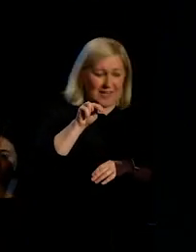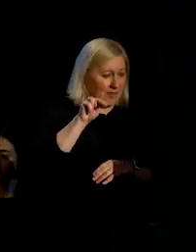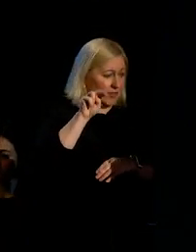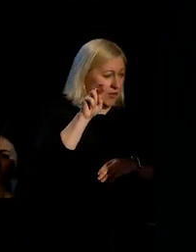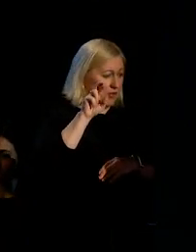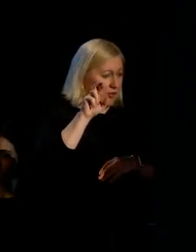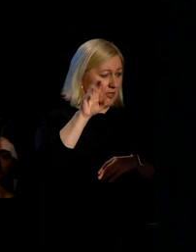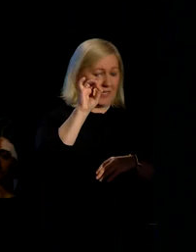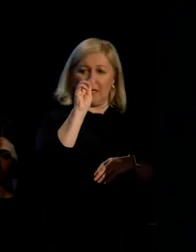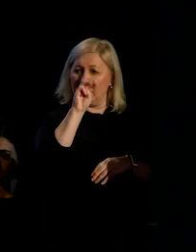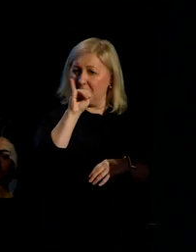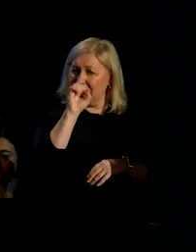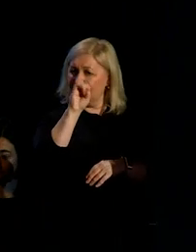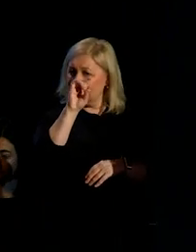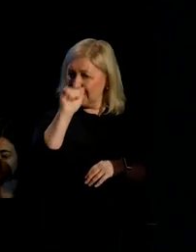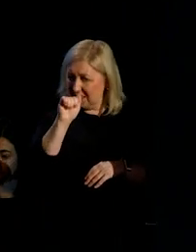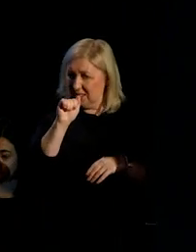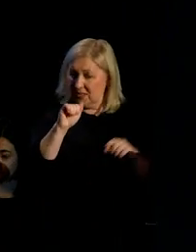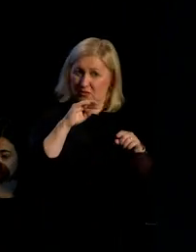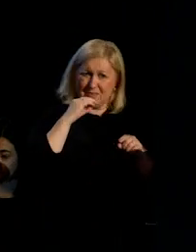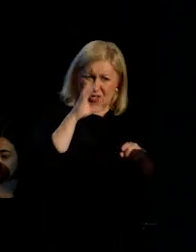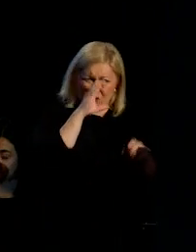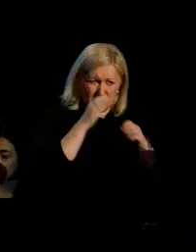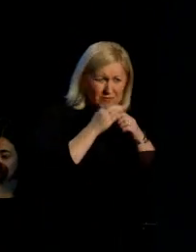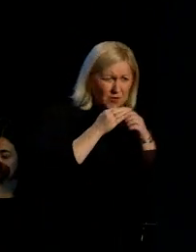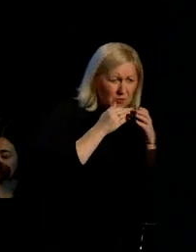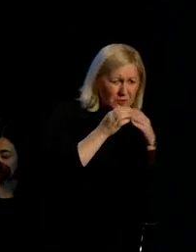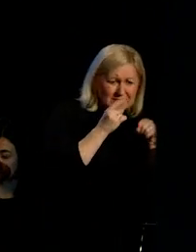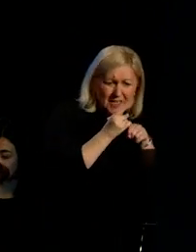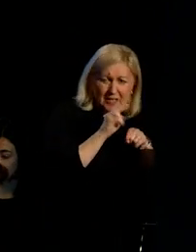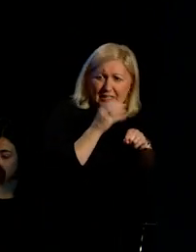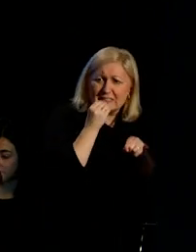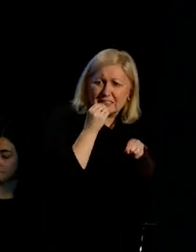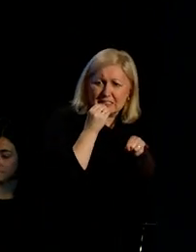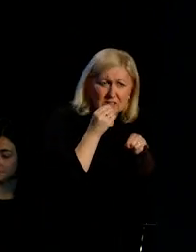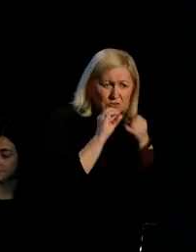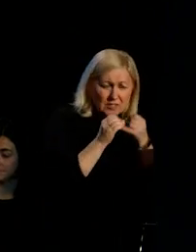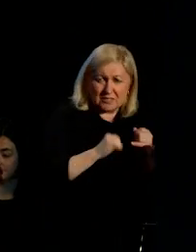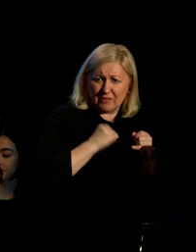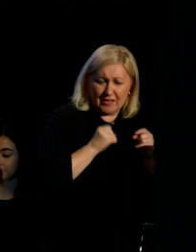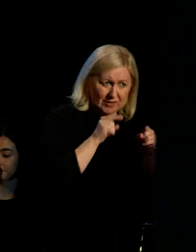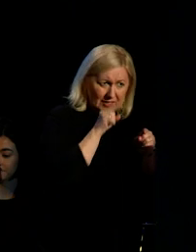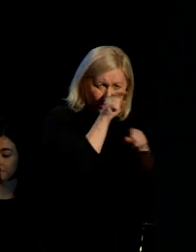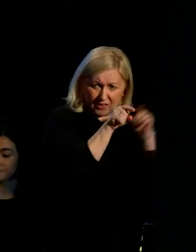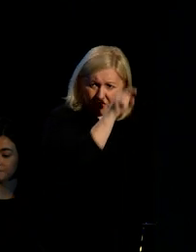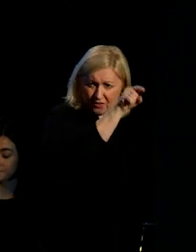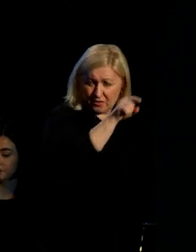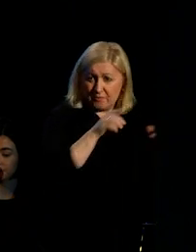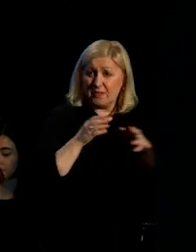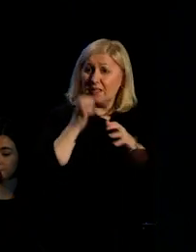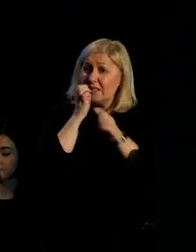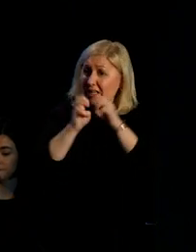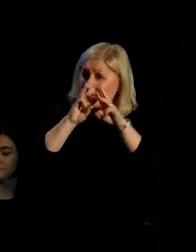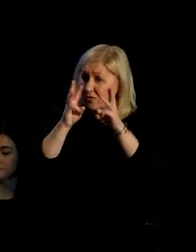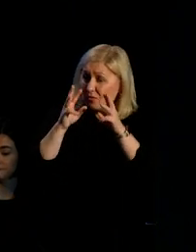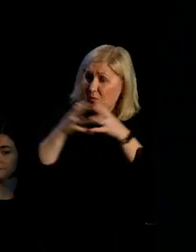woods, living off farms, and always hiding. When the war ended, his parents, Suslim and Mindla,